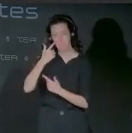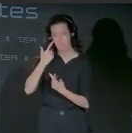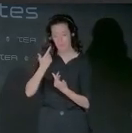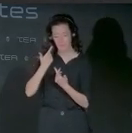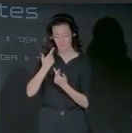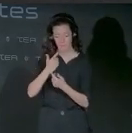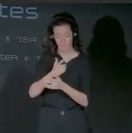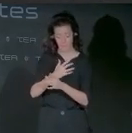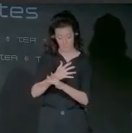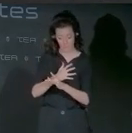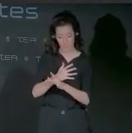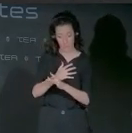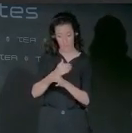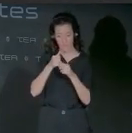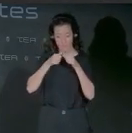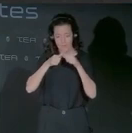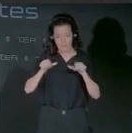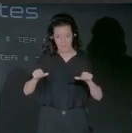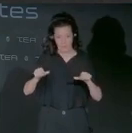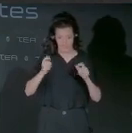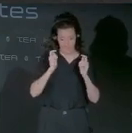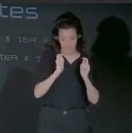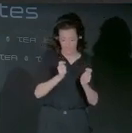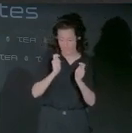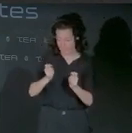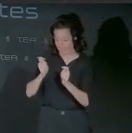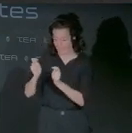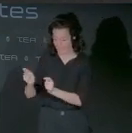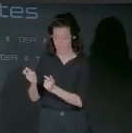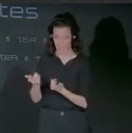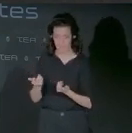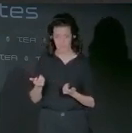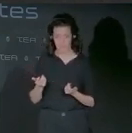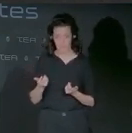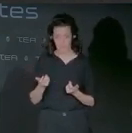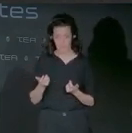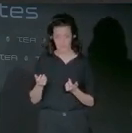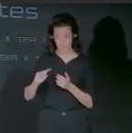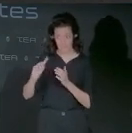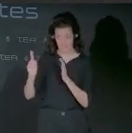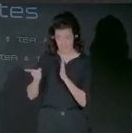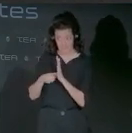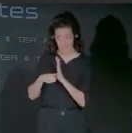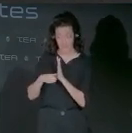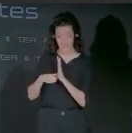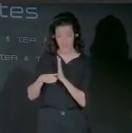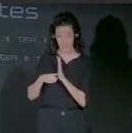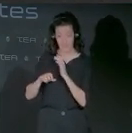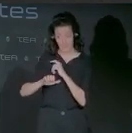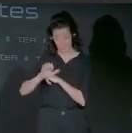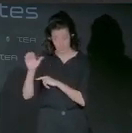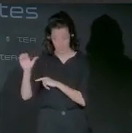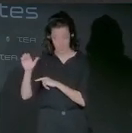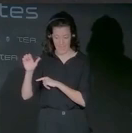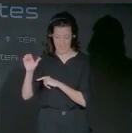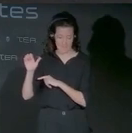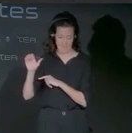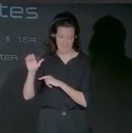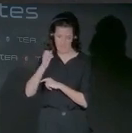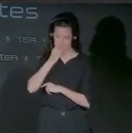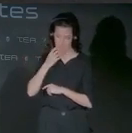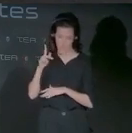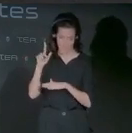legislation both on national and European levels, which always tends to get in the way of creativity, financial success,